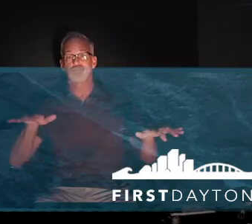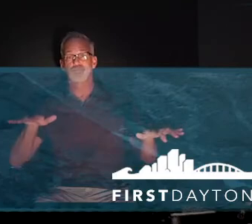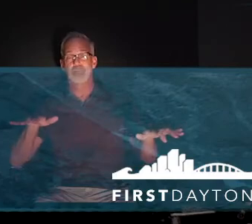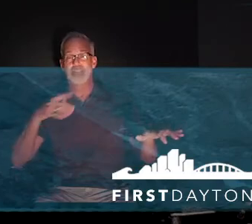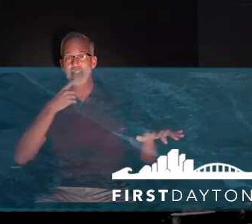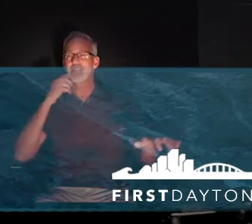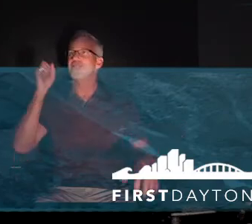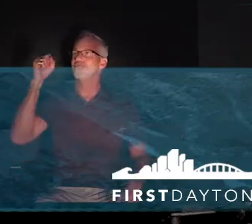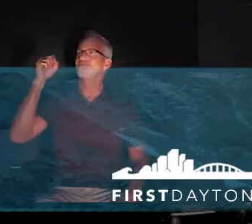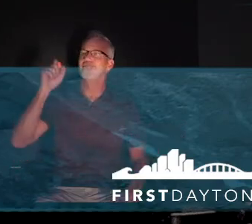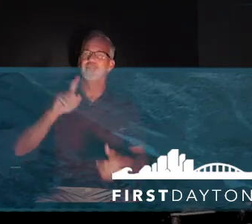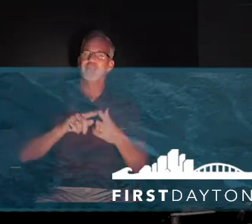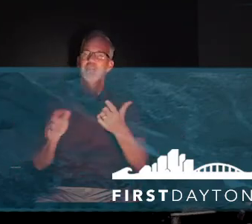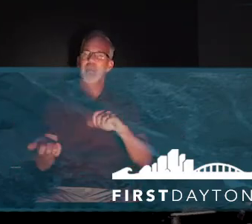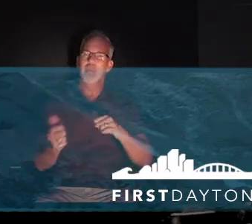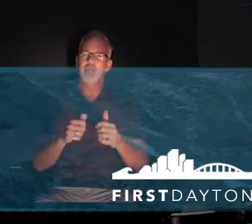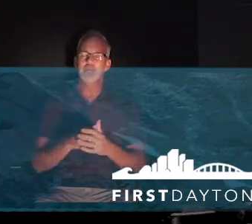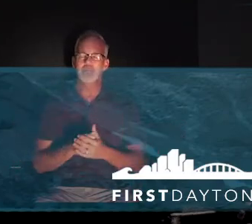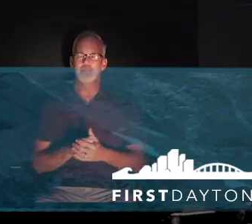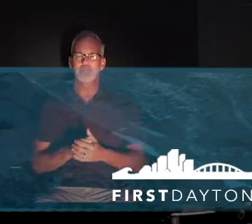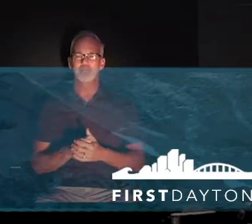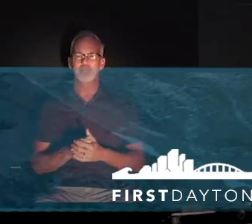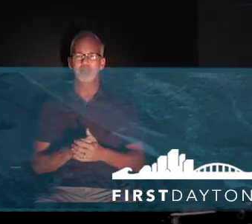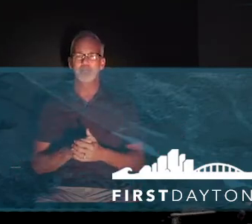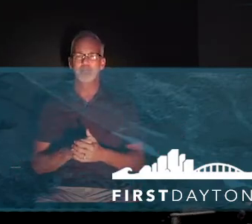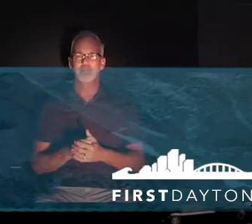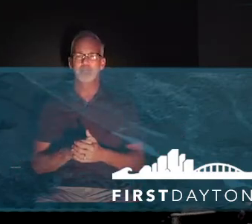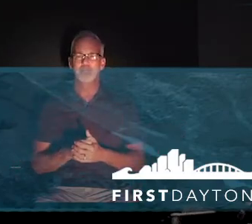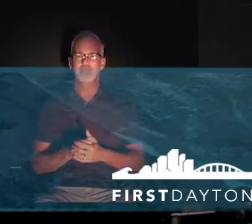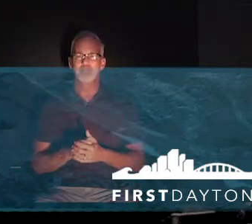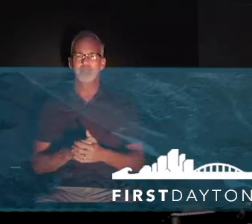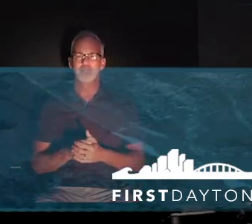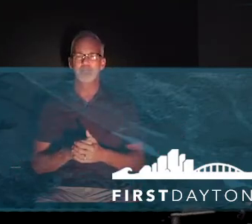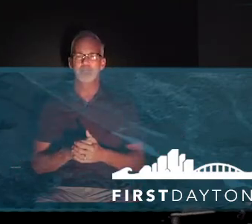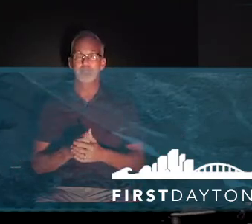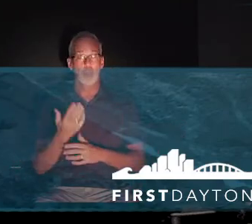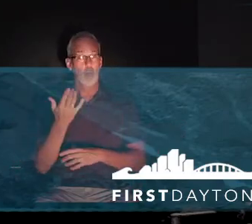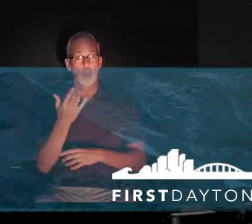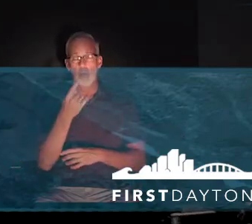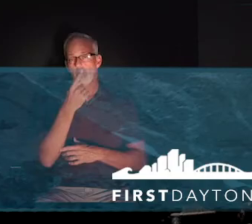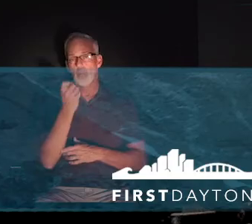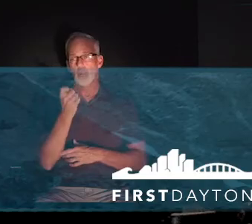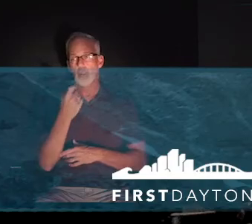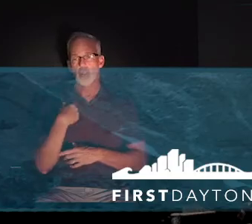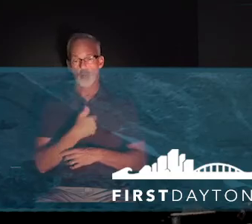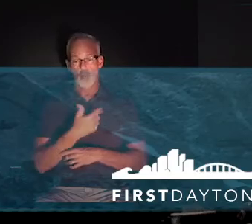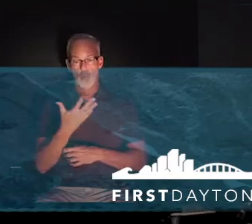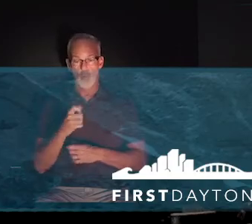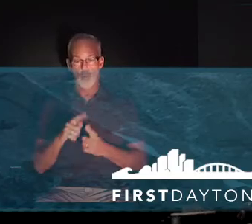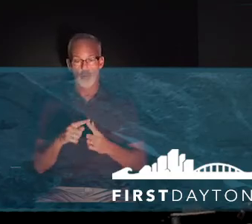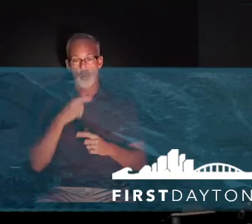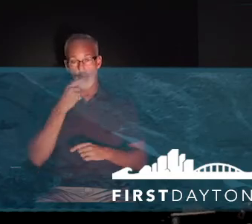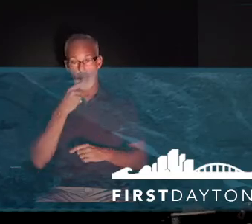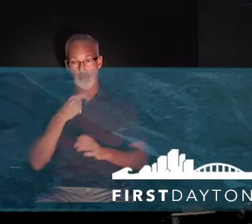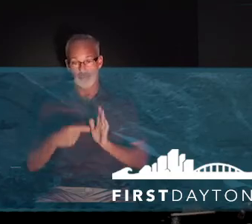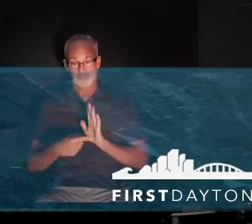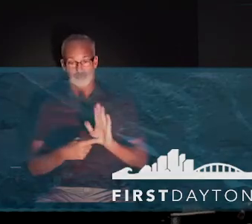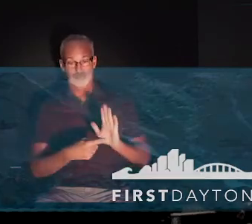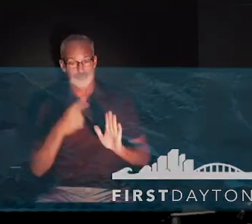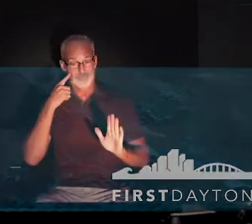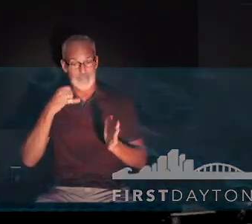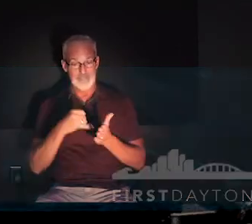and say yes to baptism tonight? Why? Because we want to identify with Jesus.